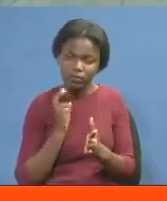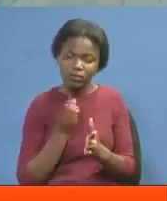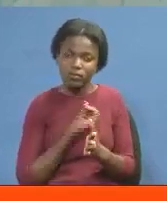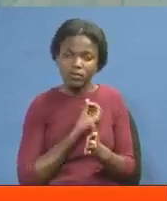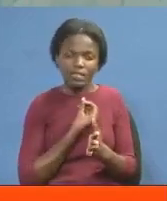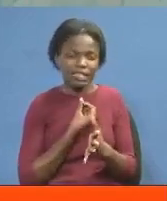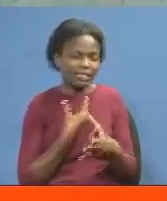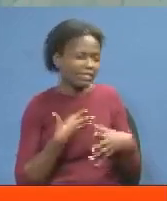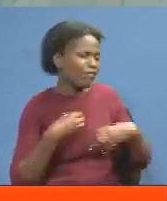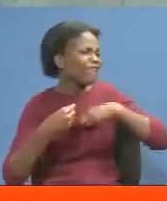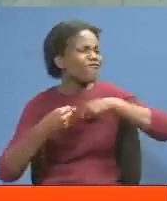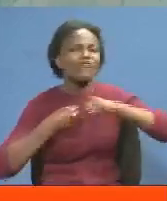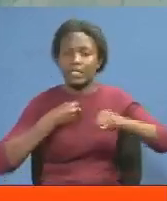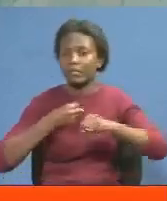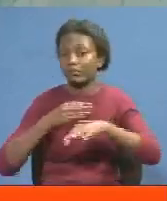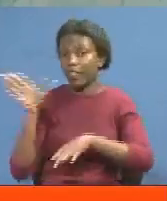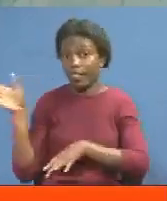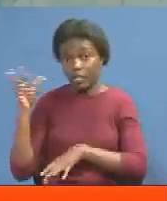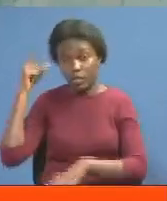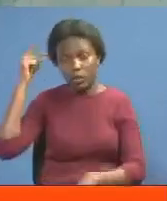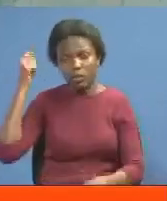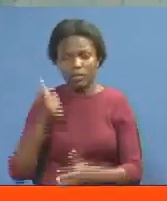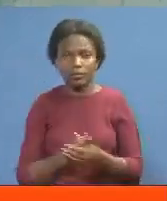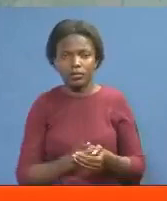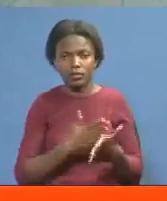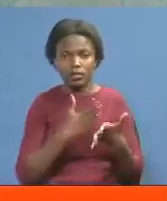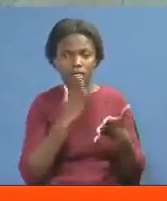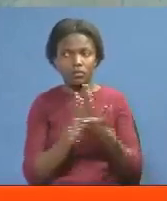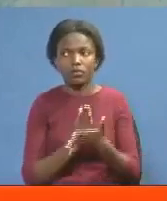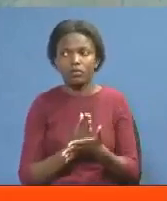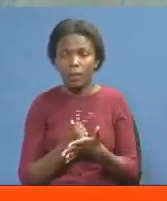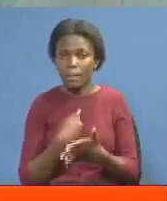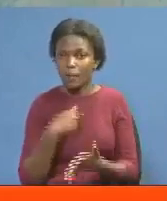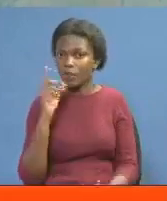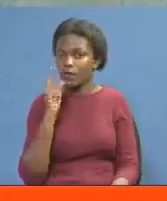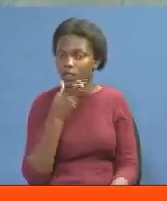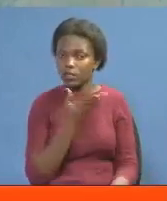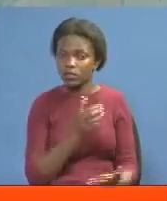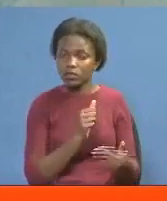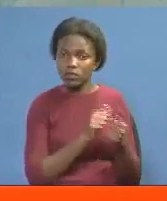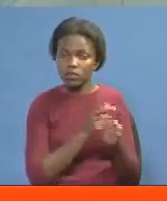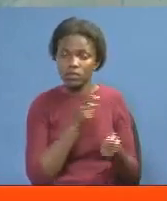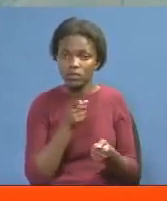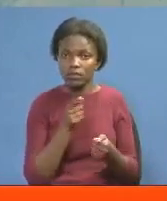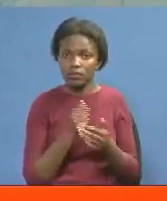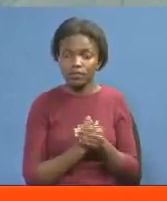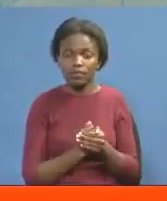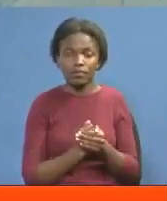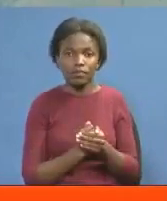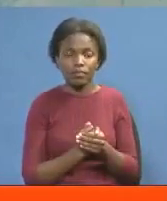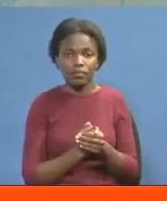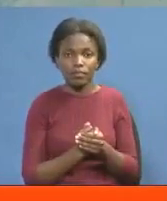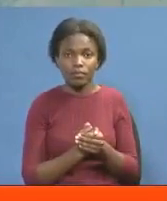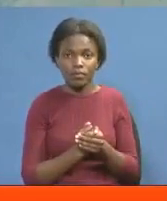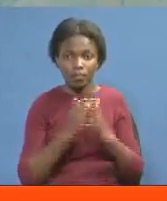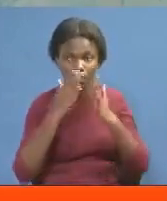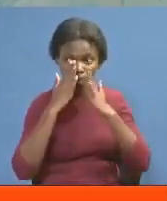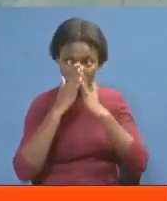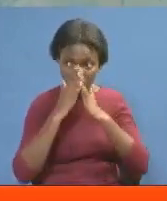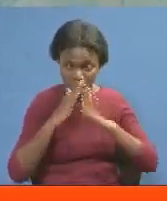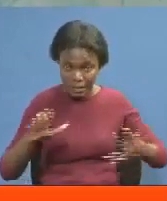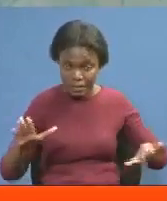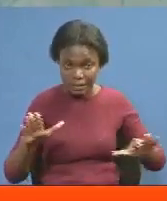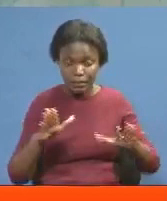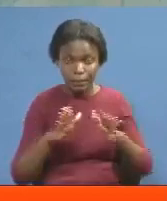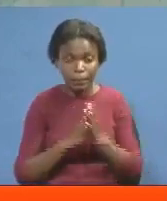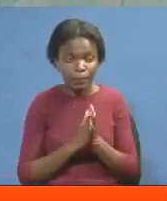that country. There is no Somali that can forget that. And by the way, I'll finish with this. Muslims are very grateful people. Hardly